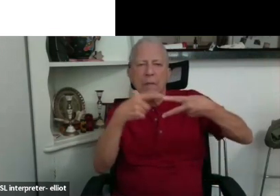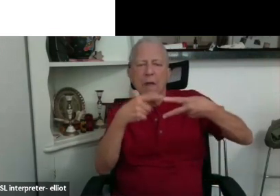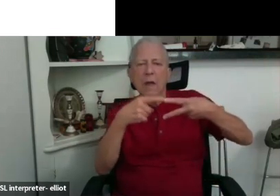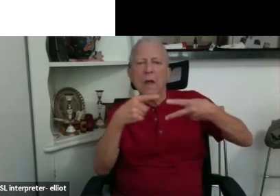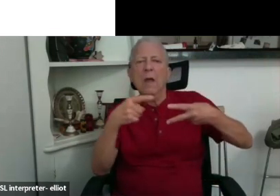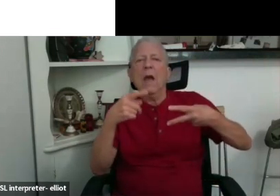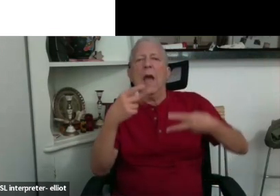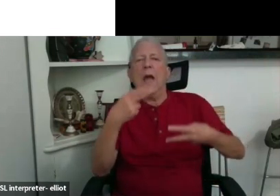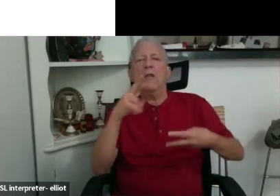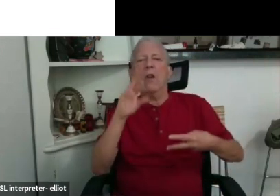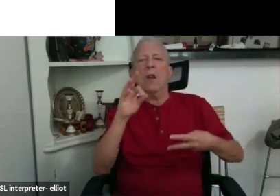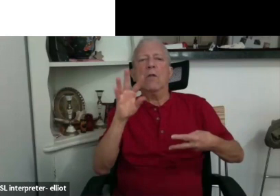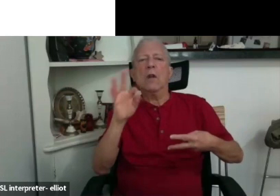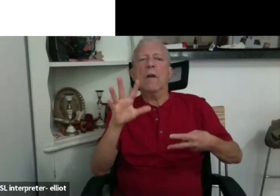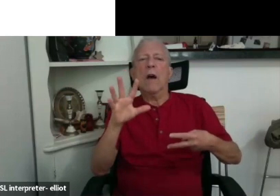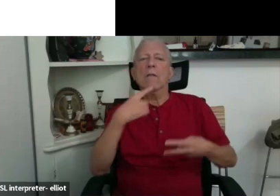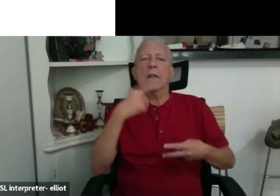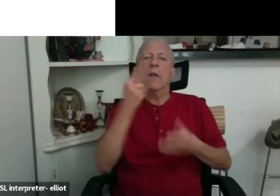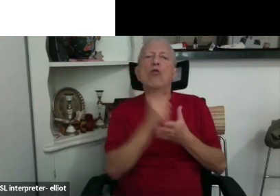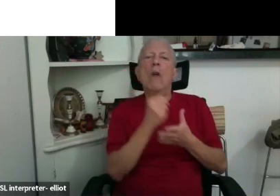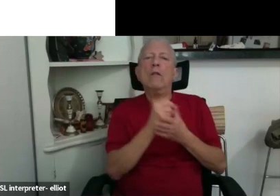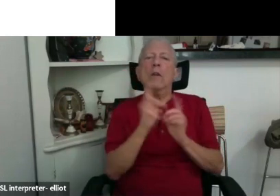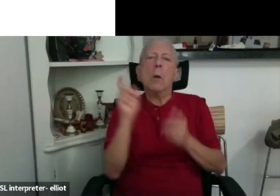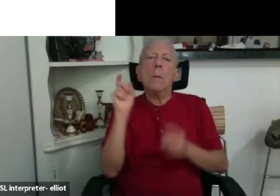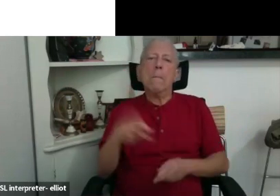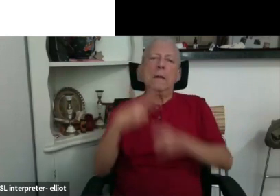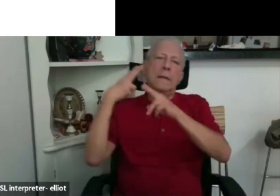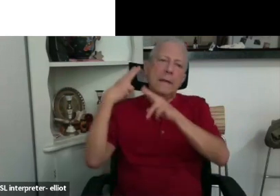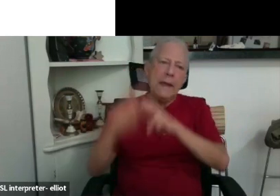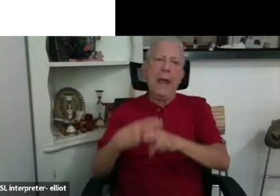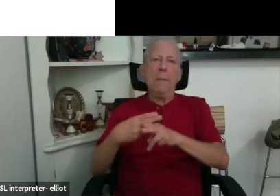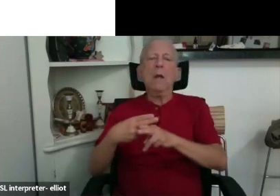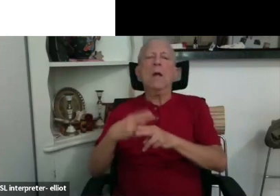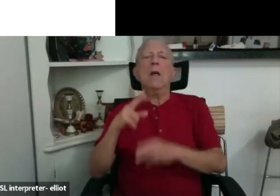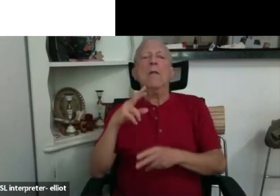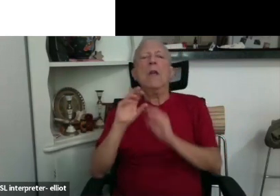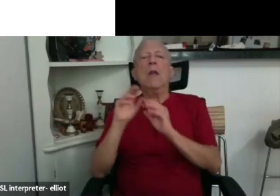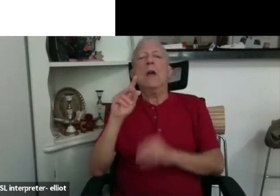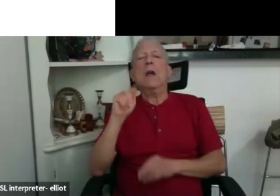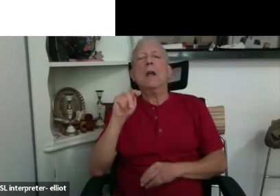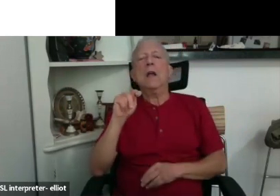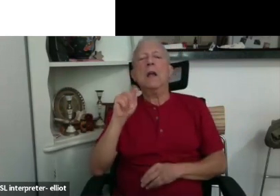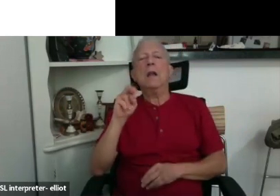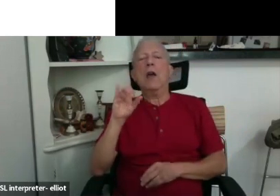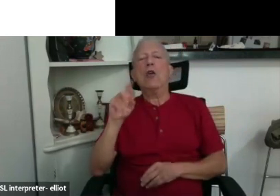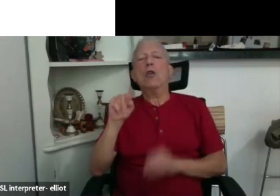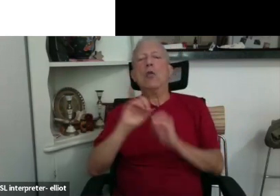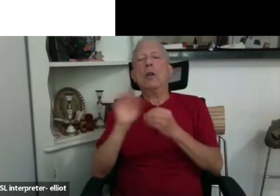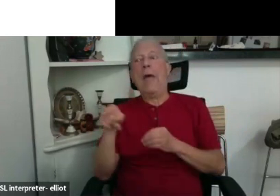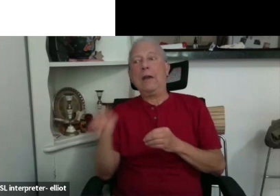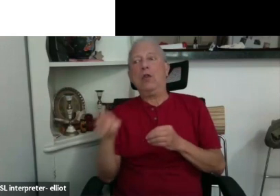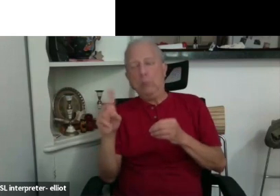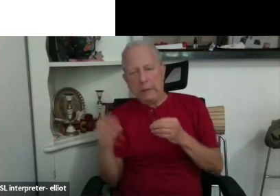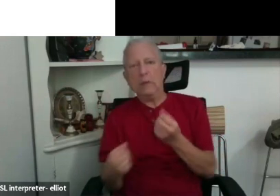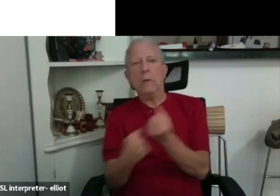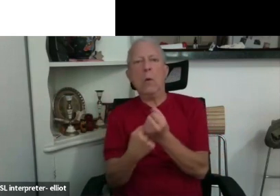must name a terrorist organization that you provide support to when it's designating you a TSO.